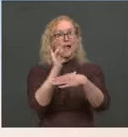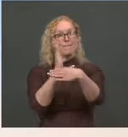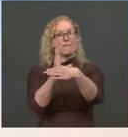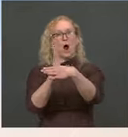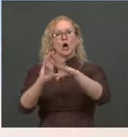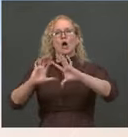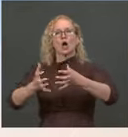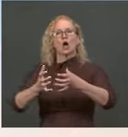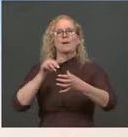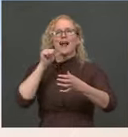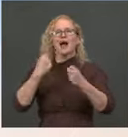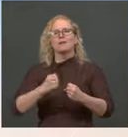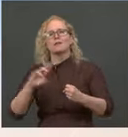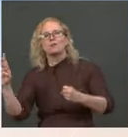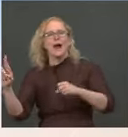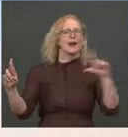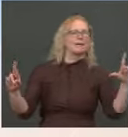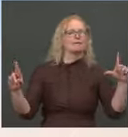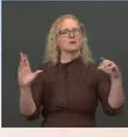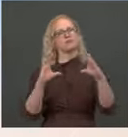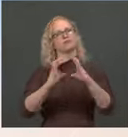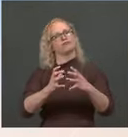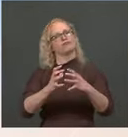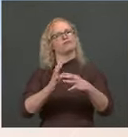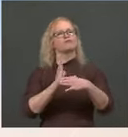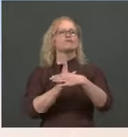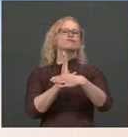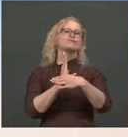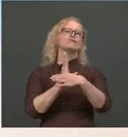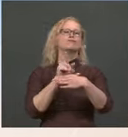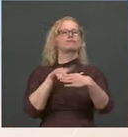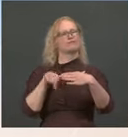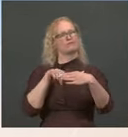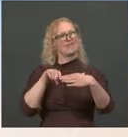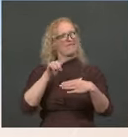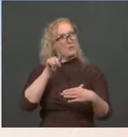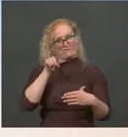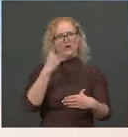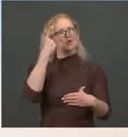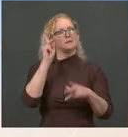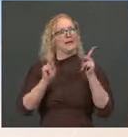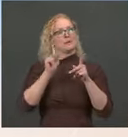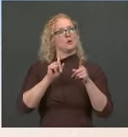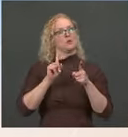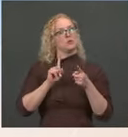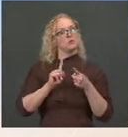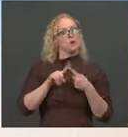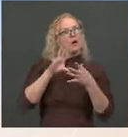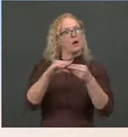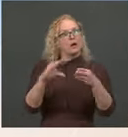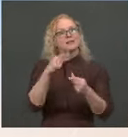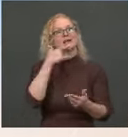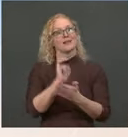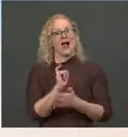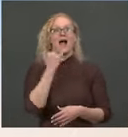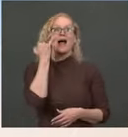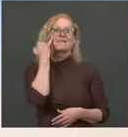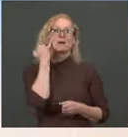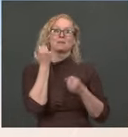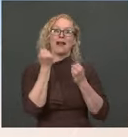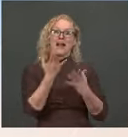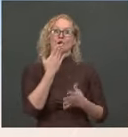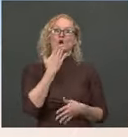positive economic numbers, these positive job numbers, and that might be indication that such a big spending package just isn't necessary